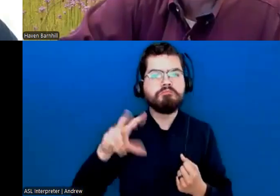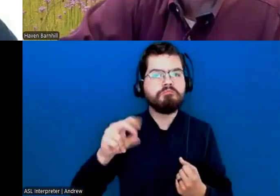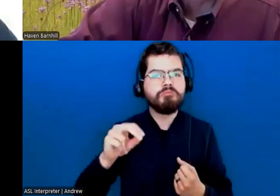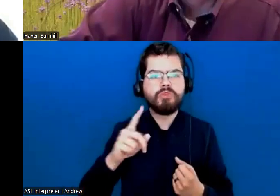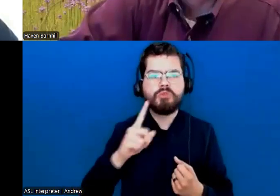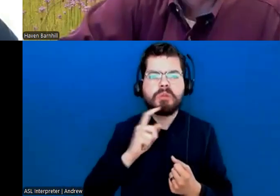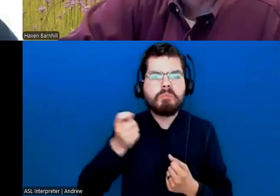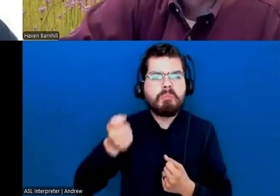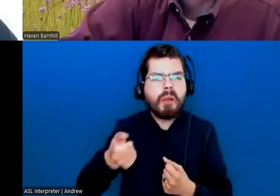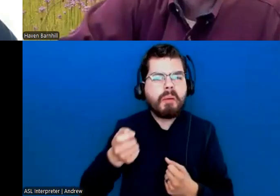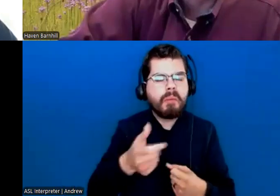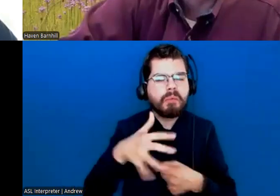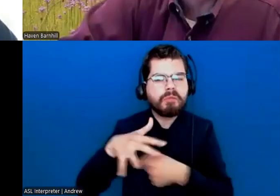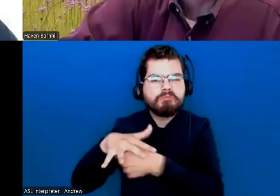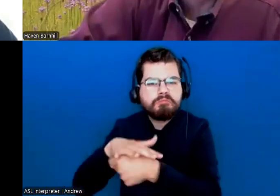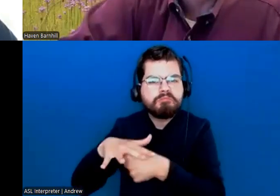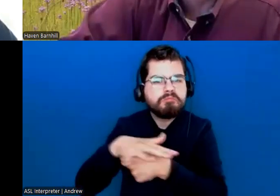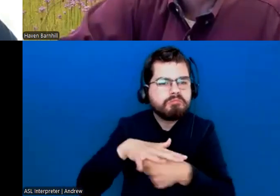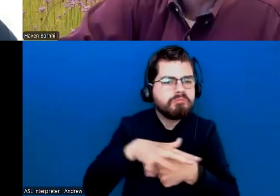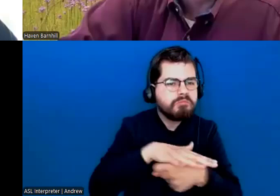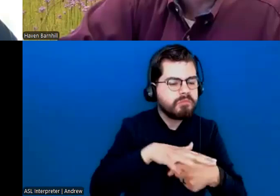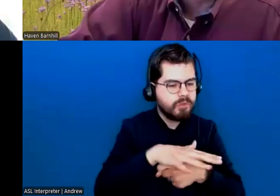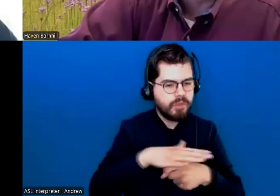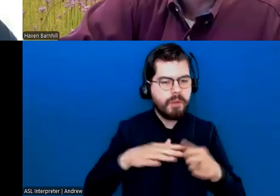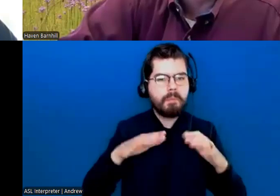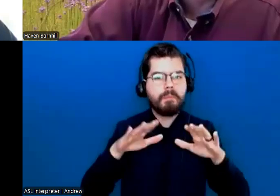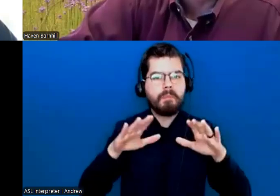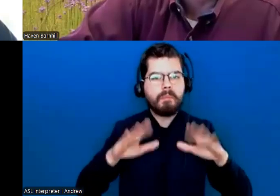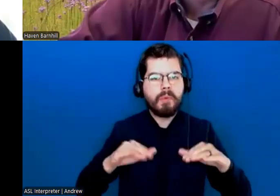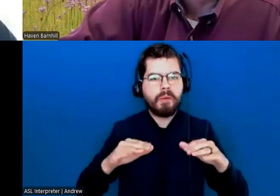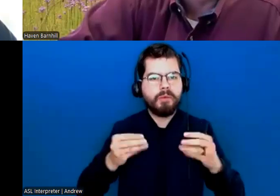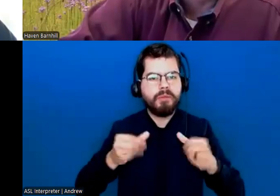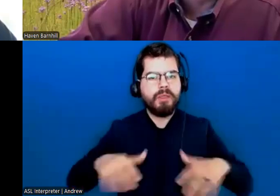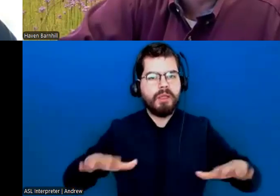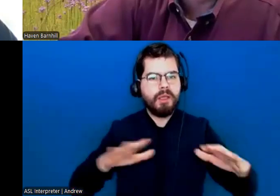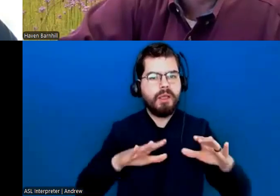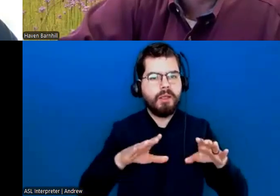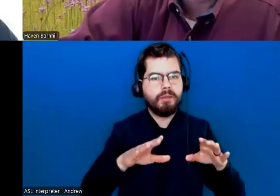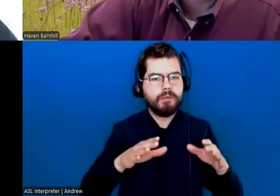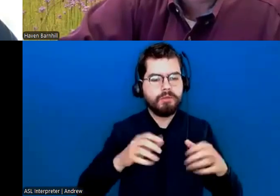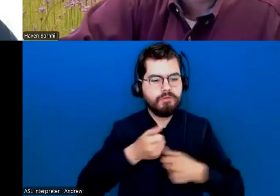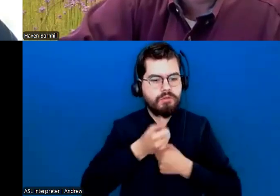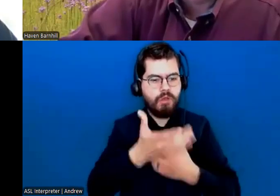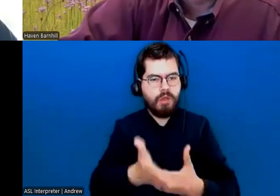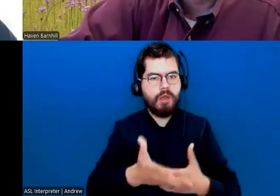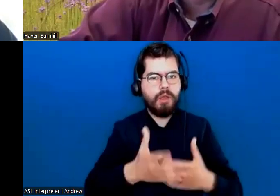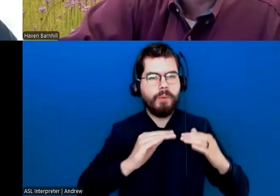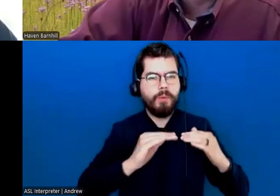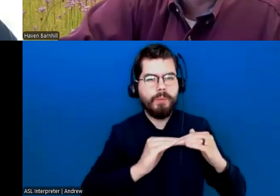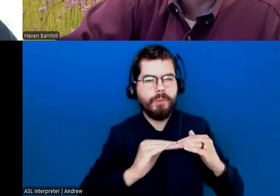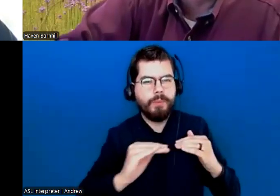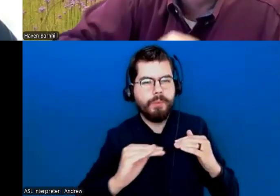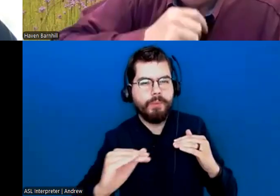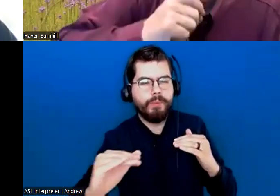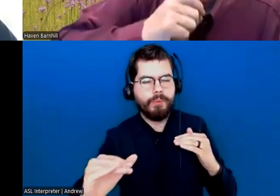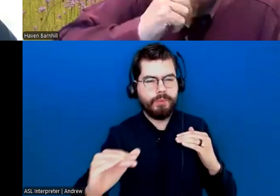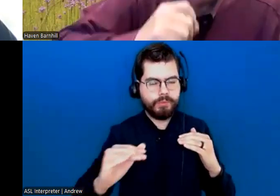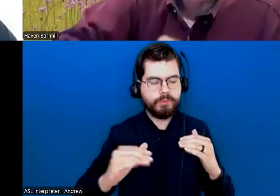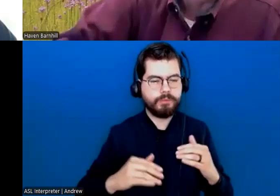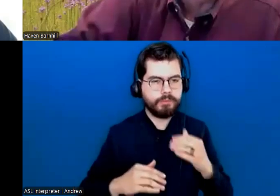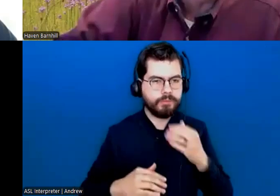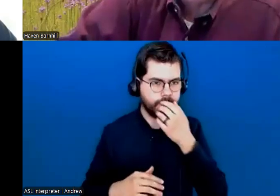areas within bottomlands. Looked at a lot of sites, and without